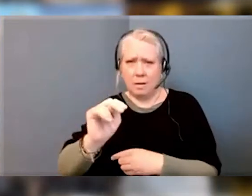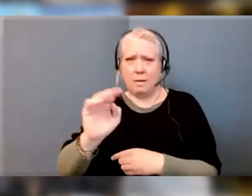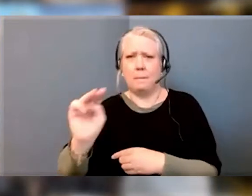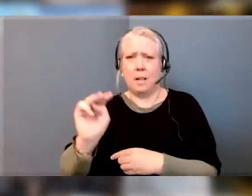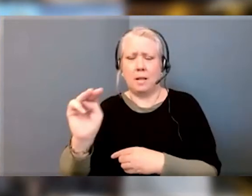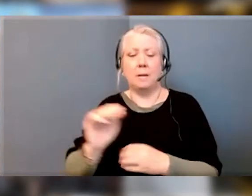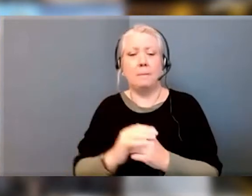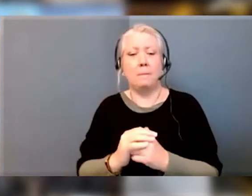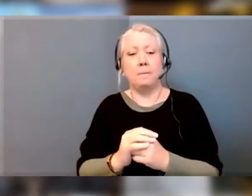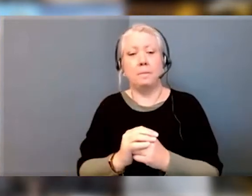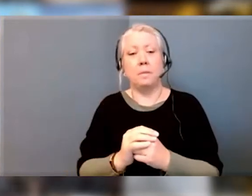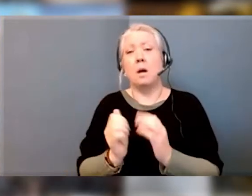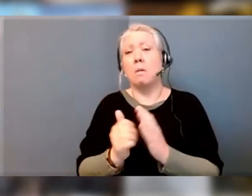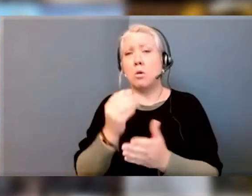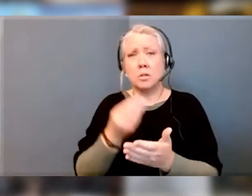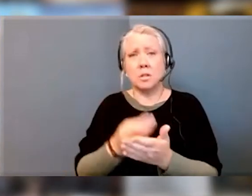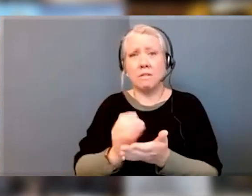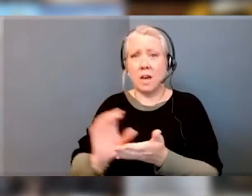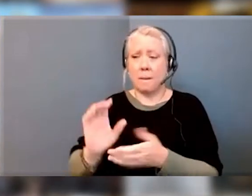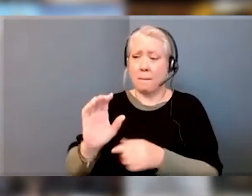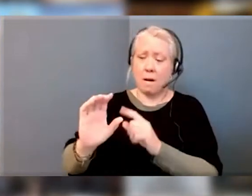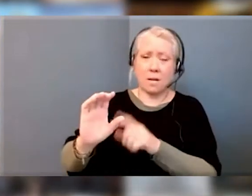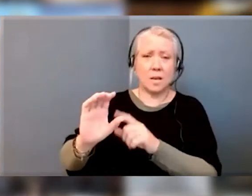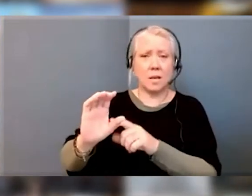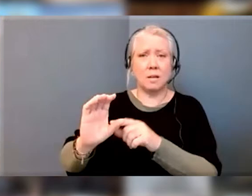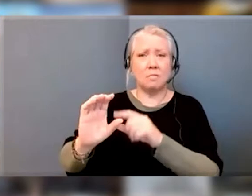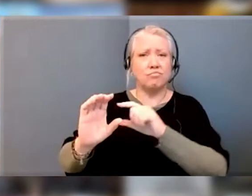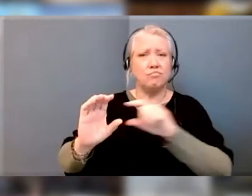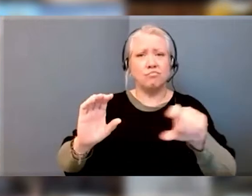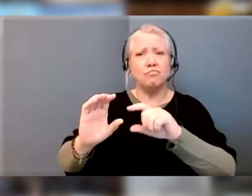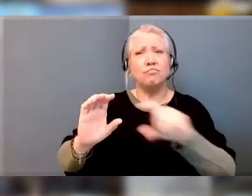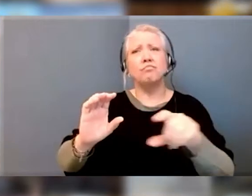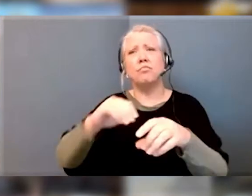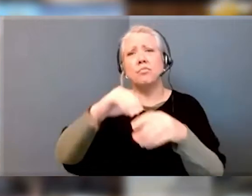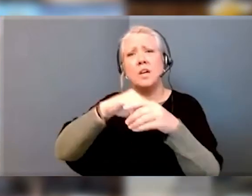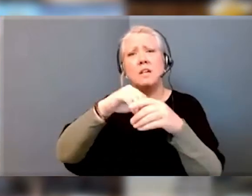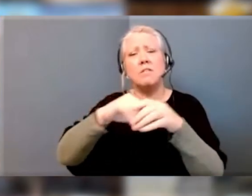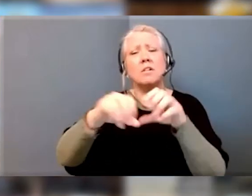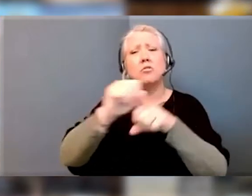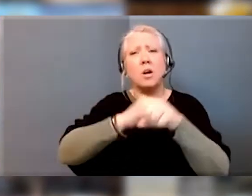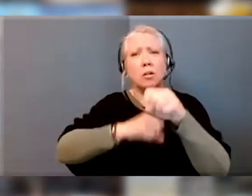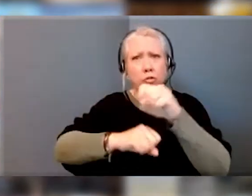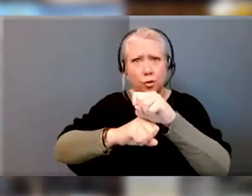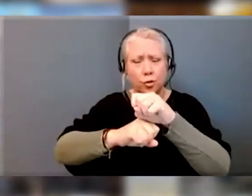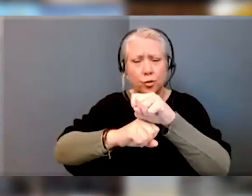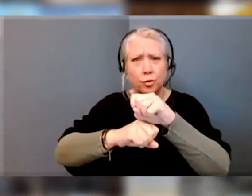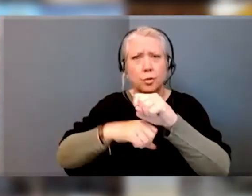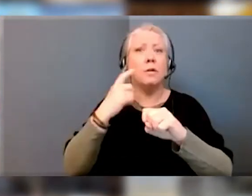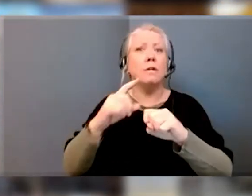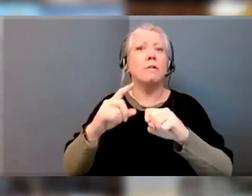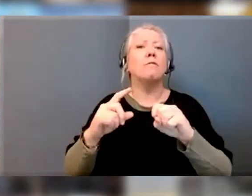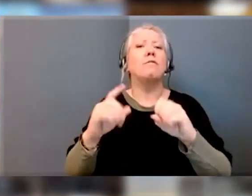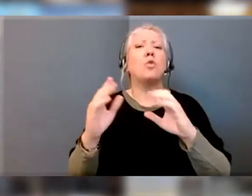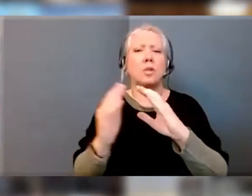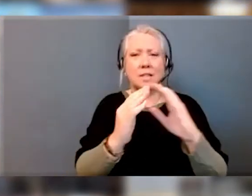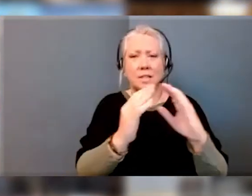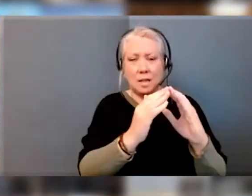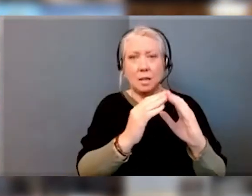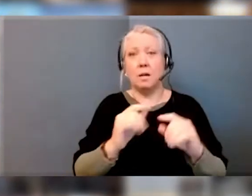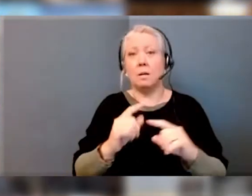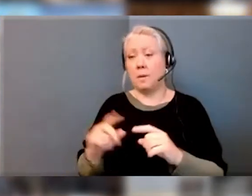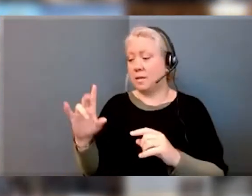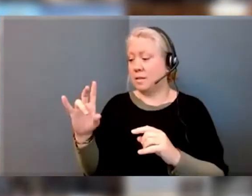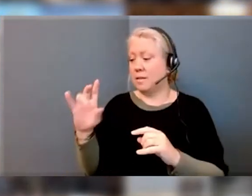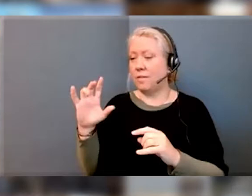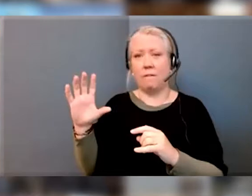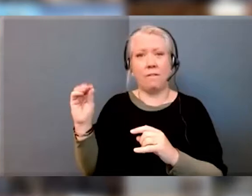Most of those dollars, the 14 million, go towards infrastructure projects in the city, but there is a